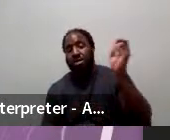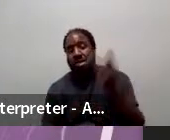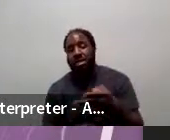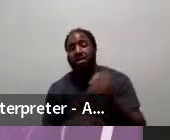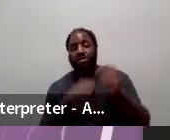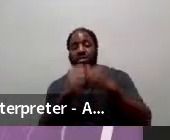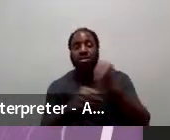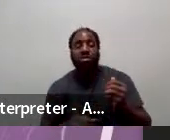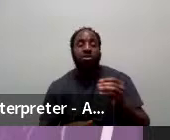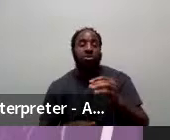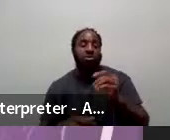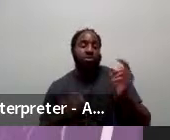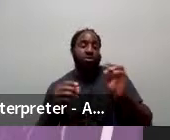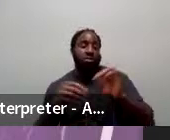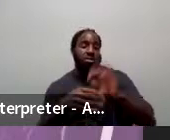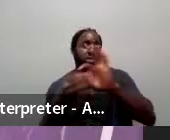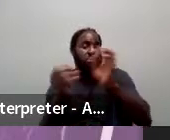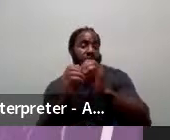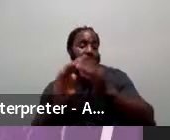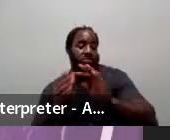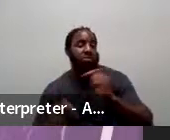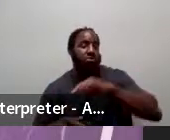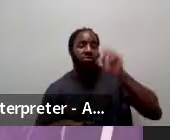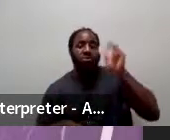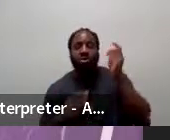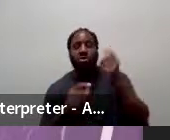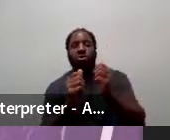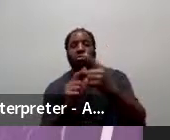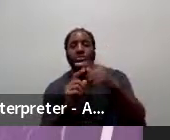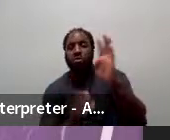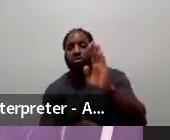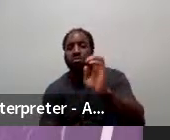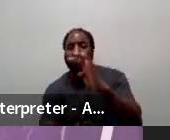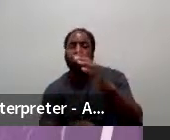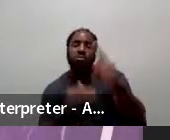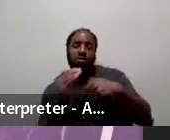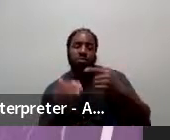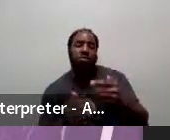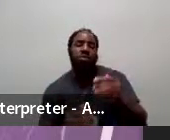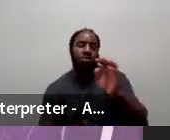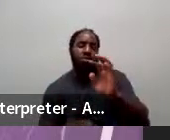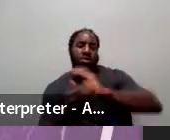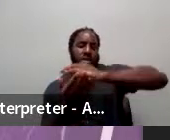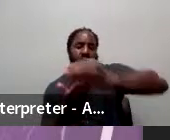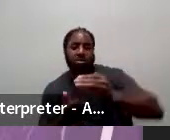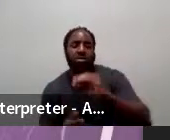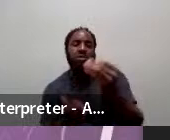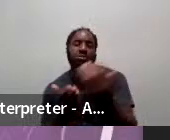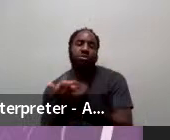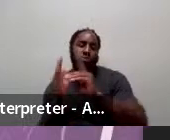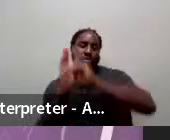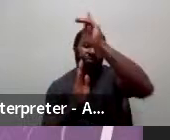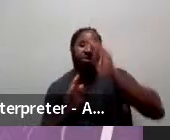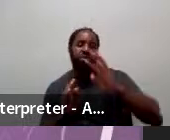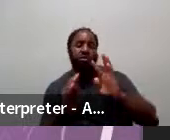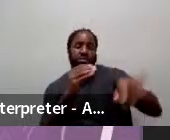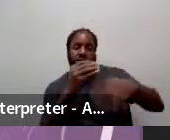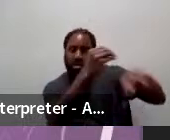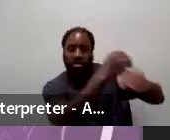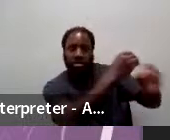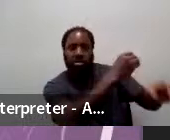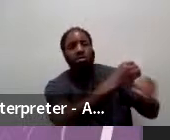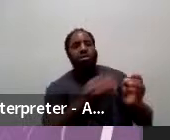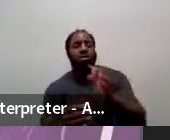with the community. We heard from Bob about concern about the amount of new development being added and whether or not it would